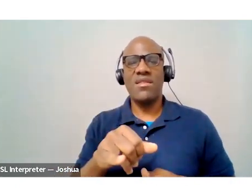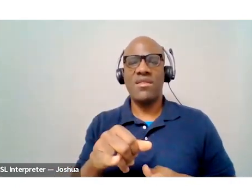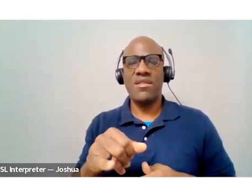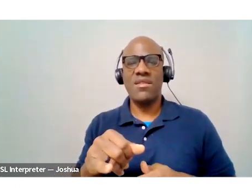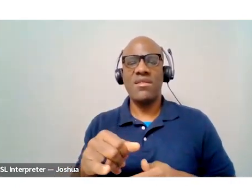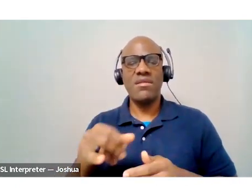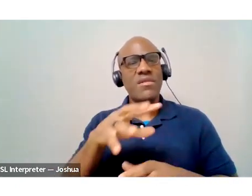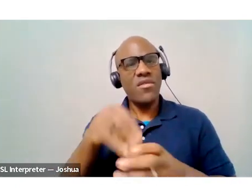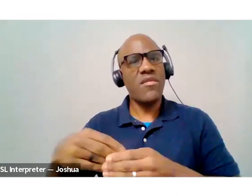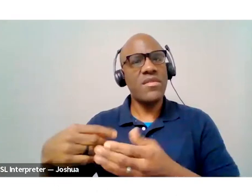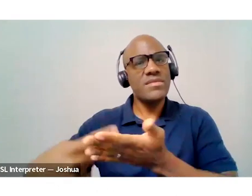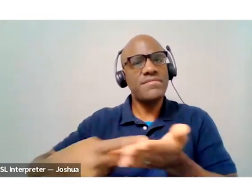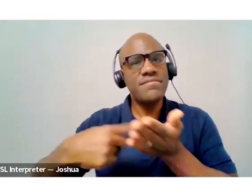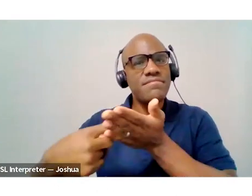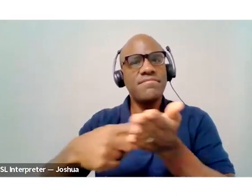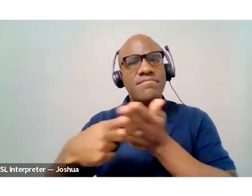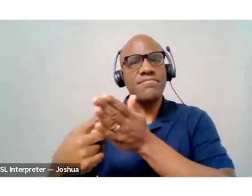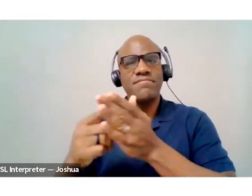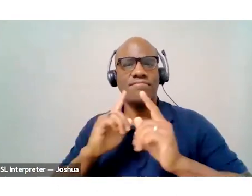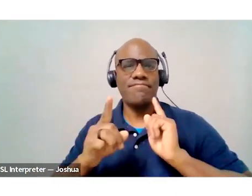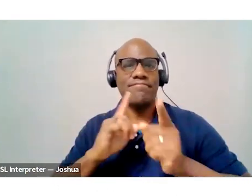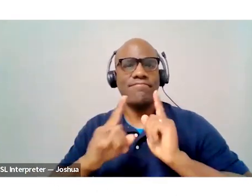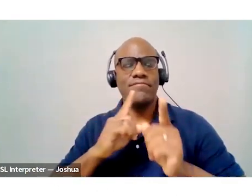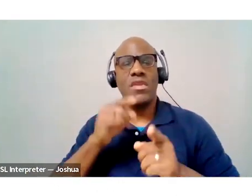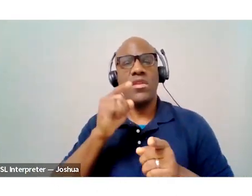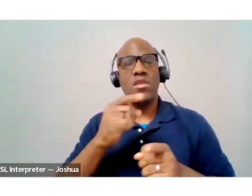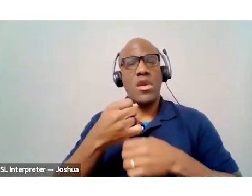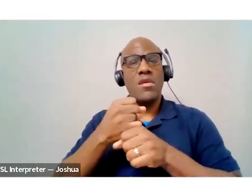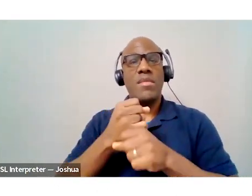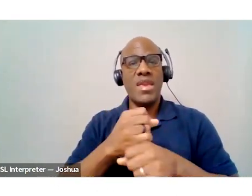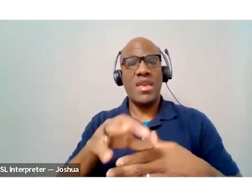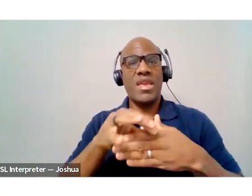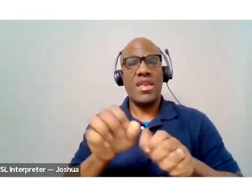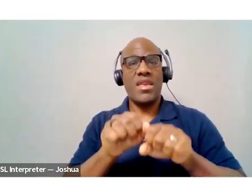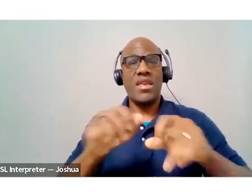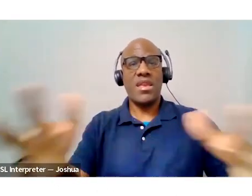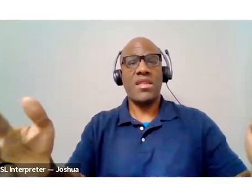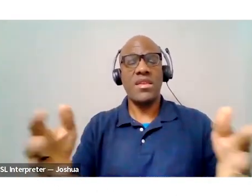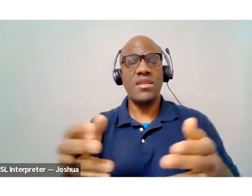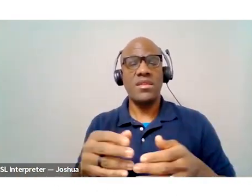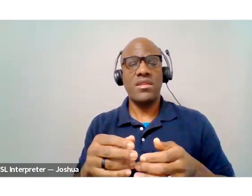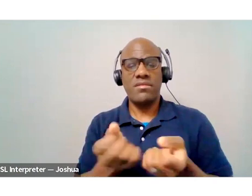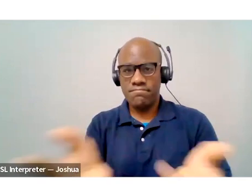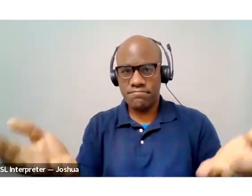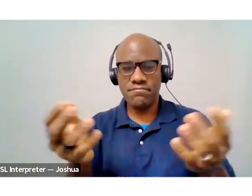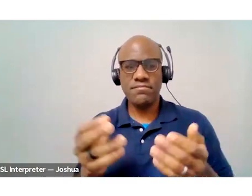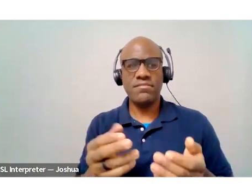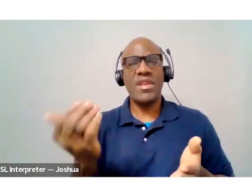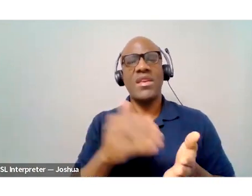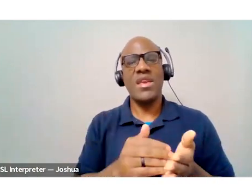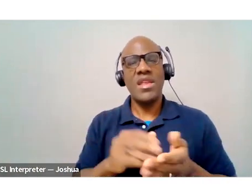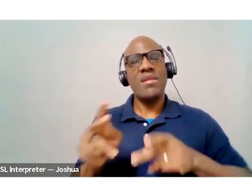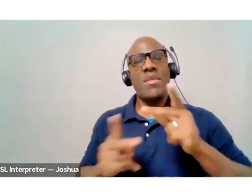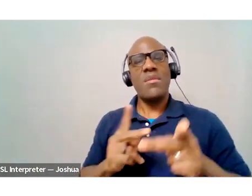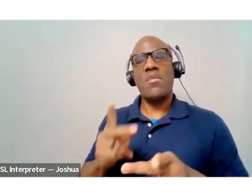included that as well. When you're putting content out in the world, again, it is a refutation of this notion that information